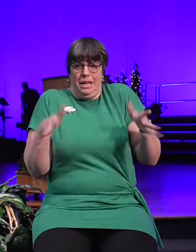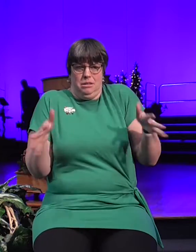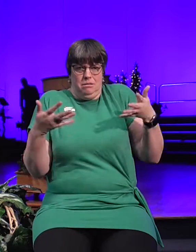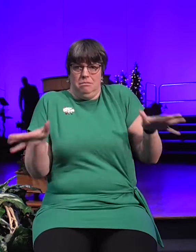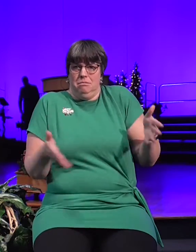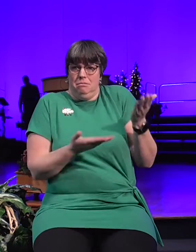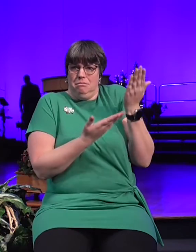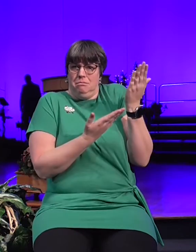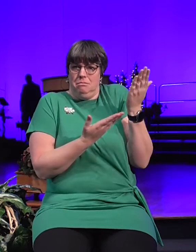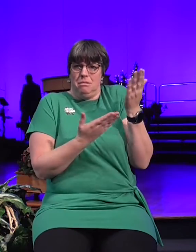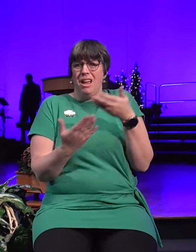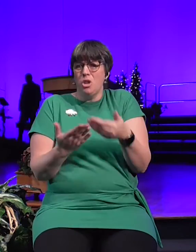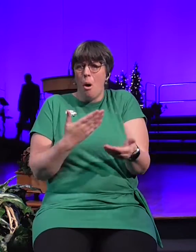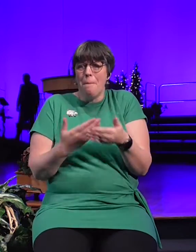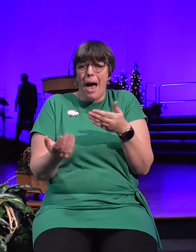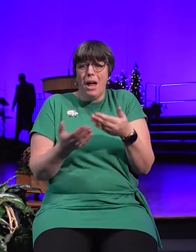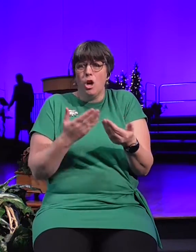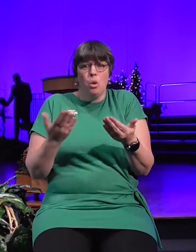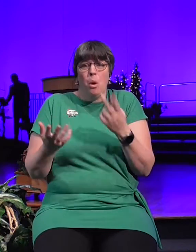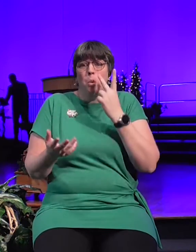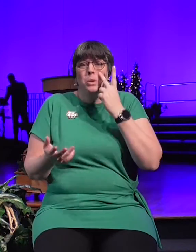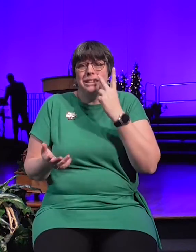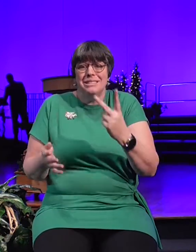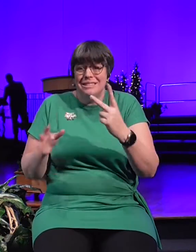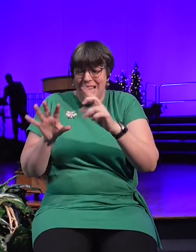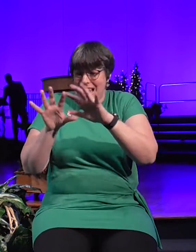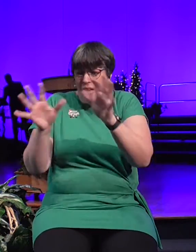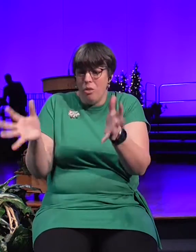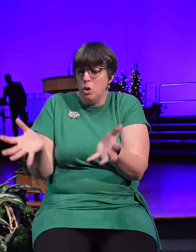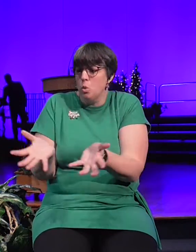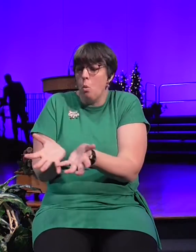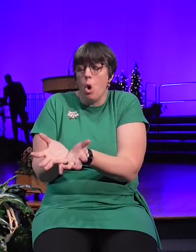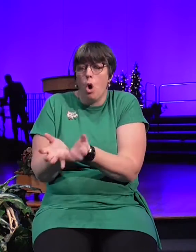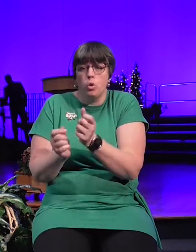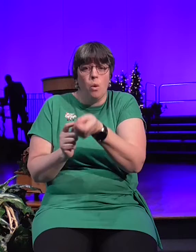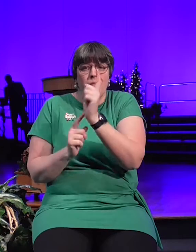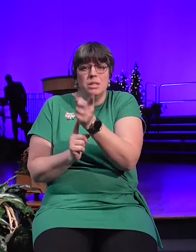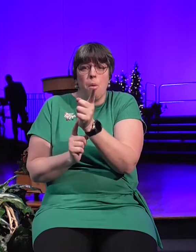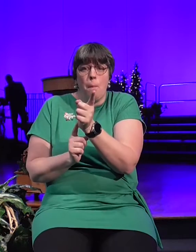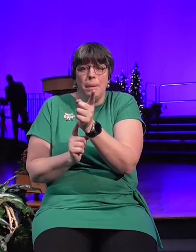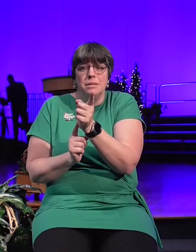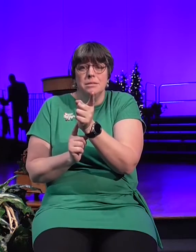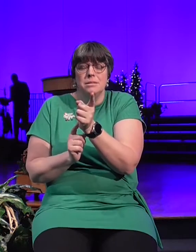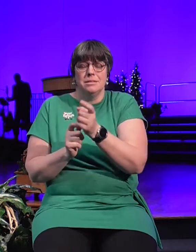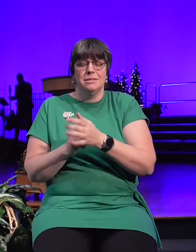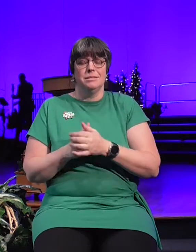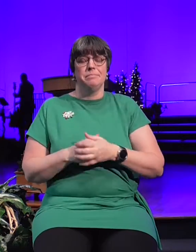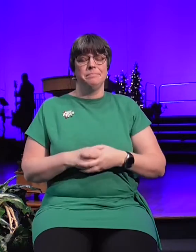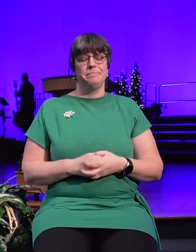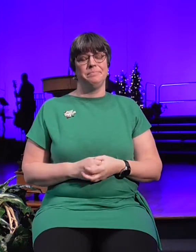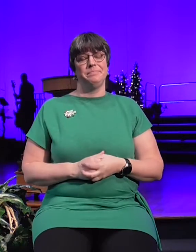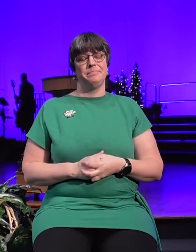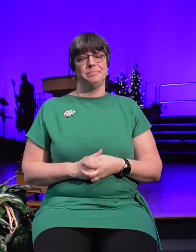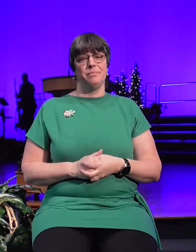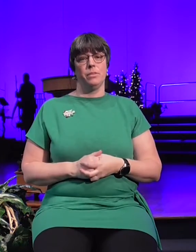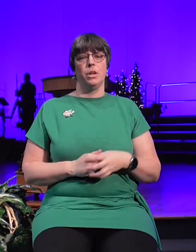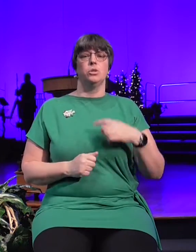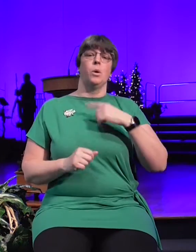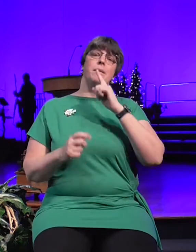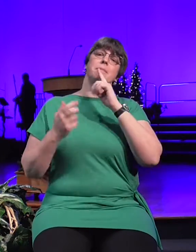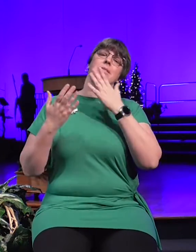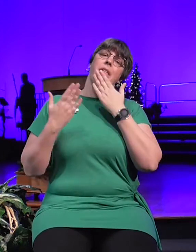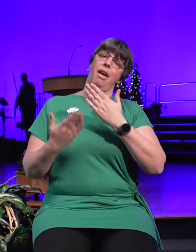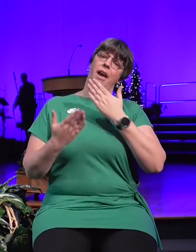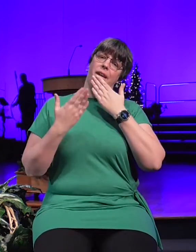no matter what the appearances may be in this world or at this moment in time. I am